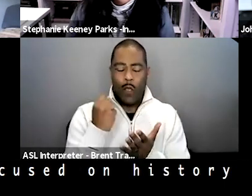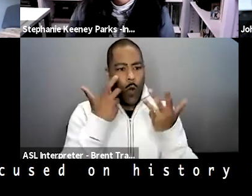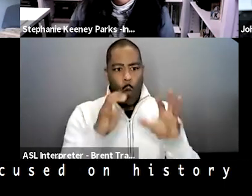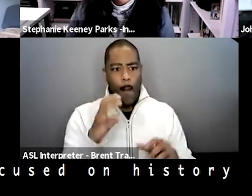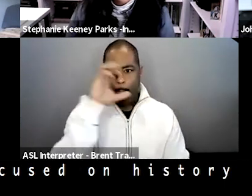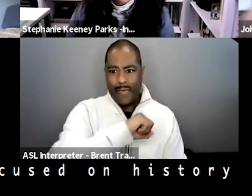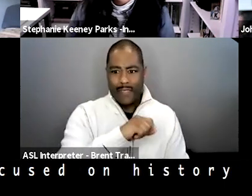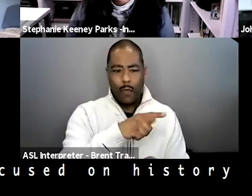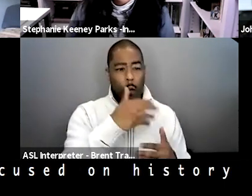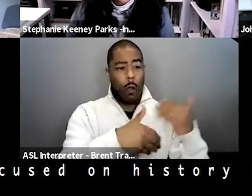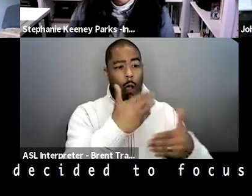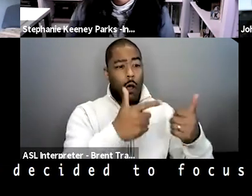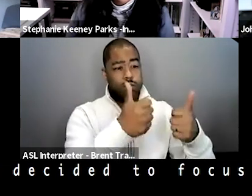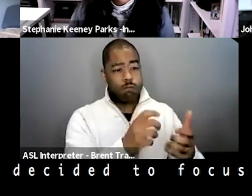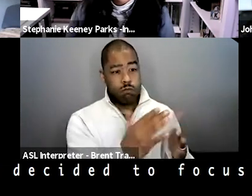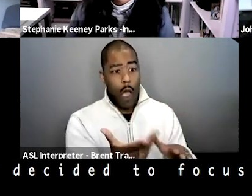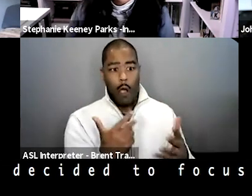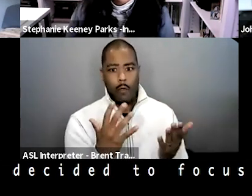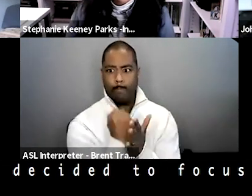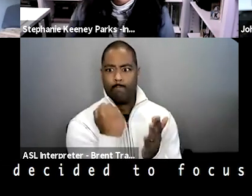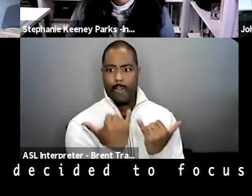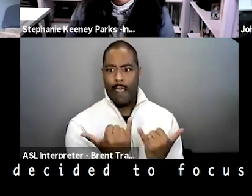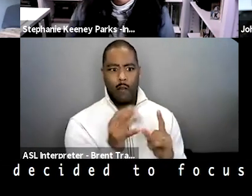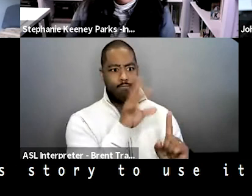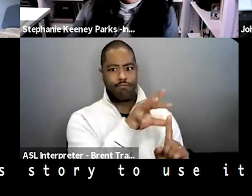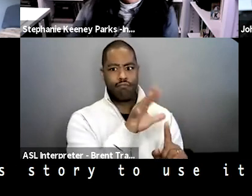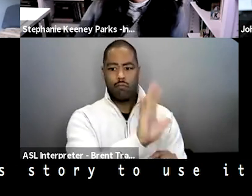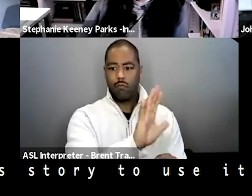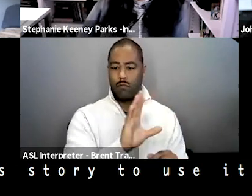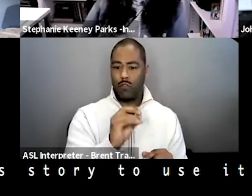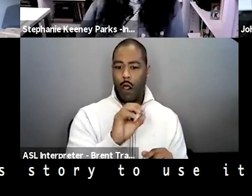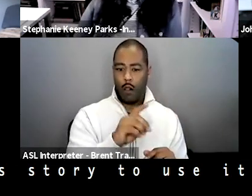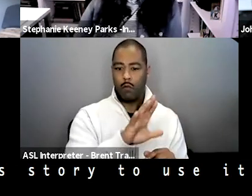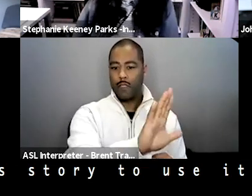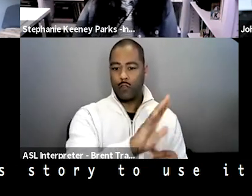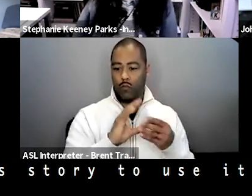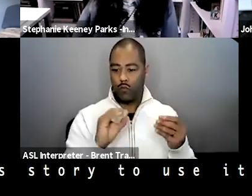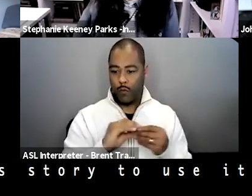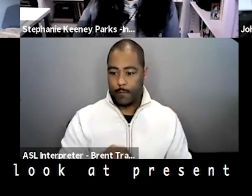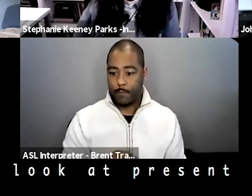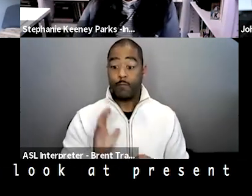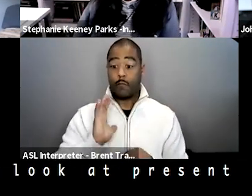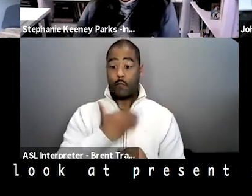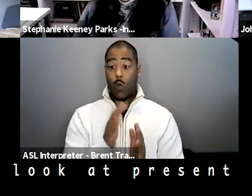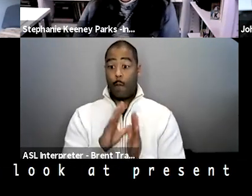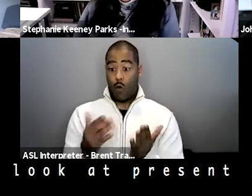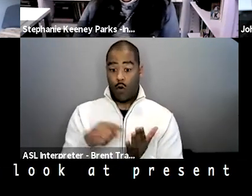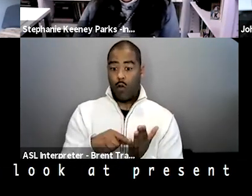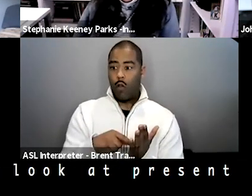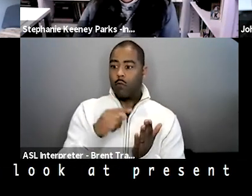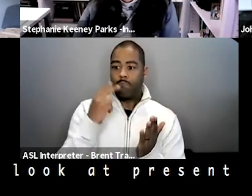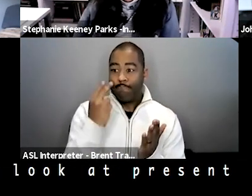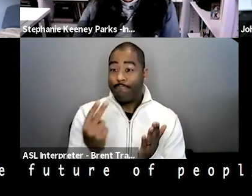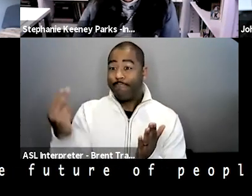film framed around Donald's story. But then while our book focused on history in the past, we decided to focus